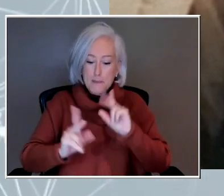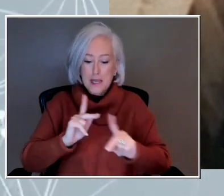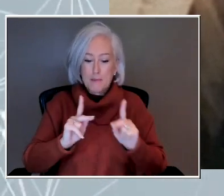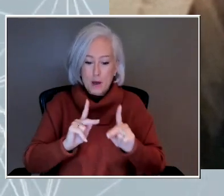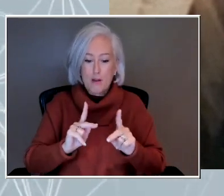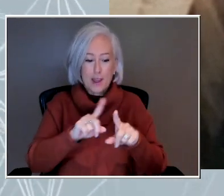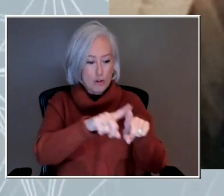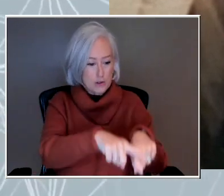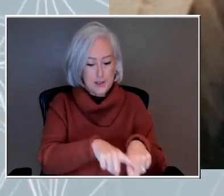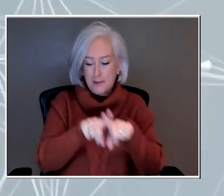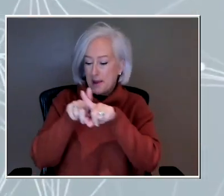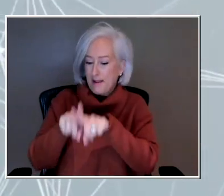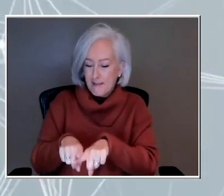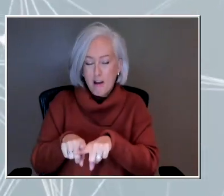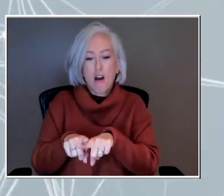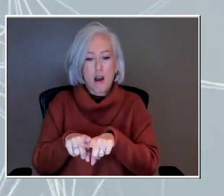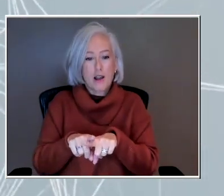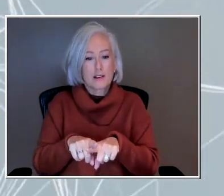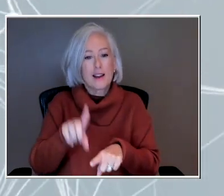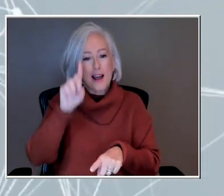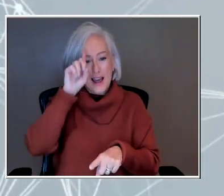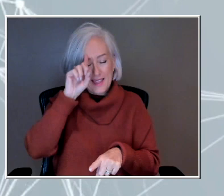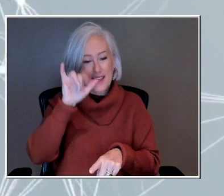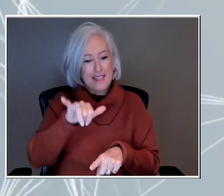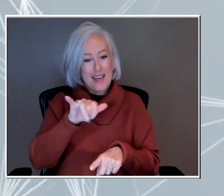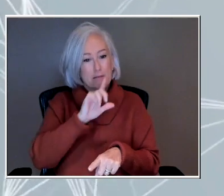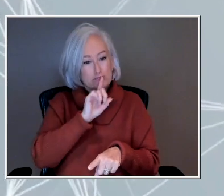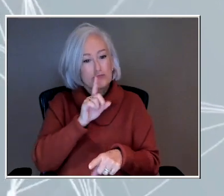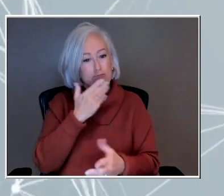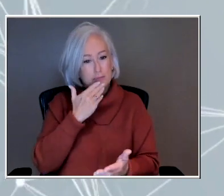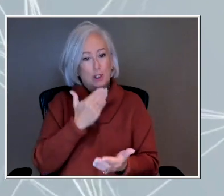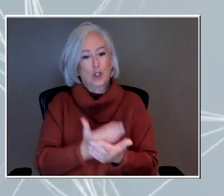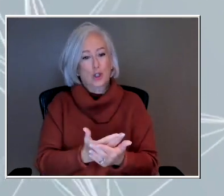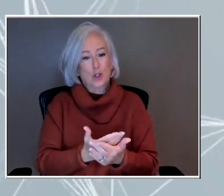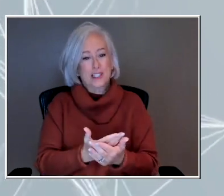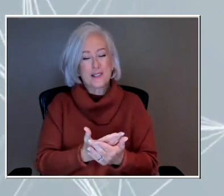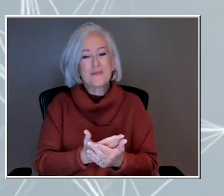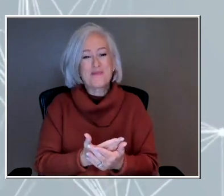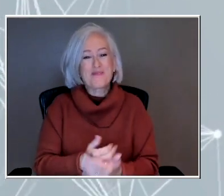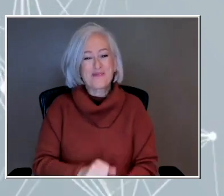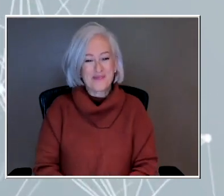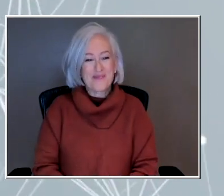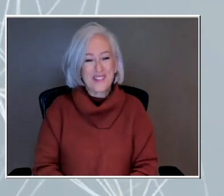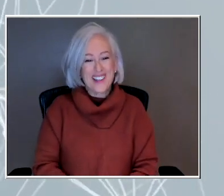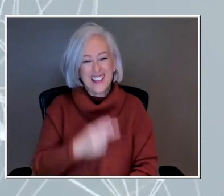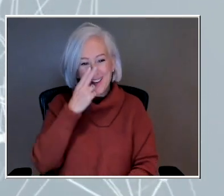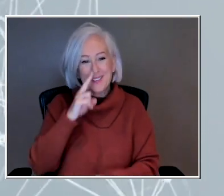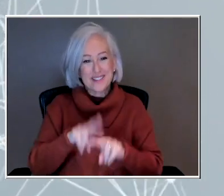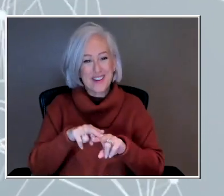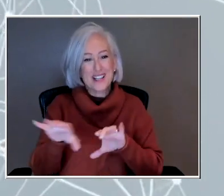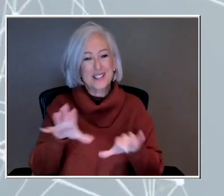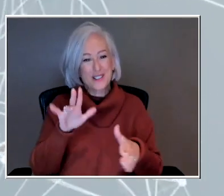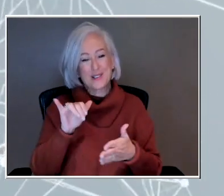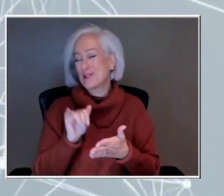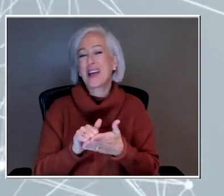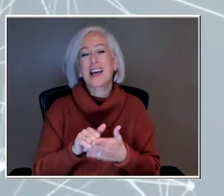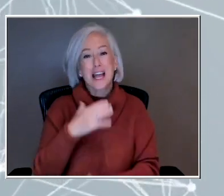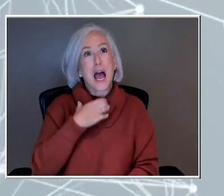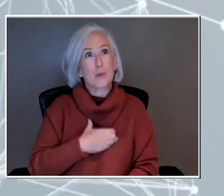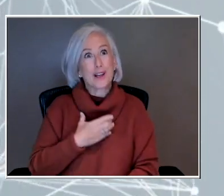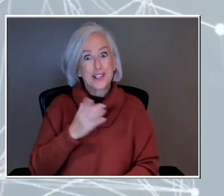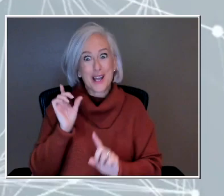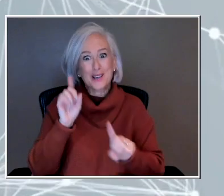may be, I think all of those things are really good. And it was fun to do that. And I wish I could be out playing